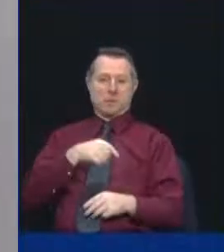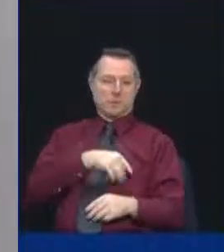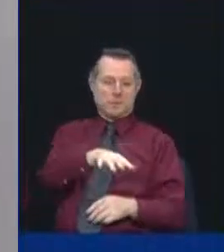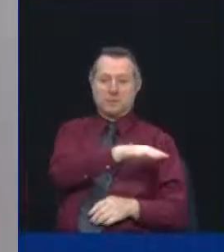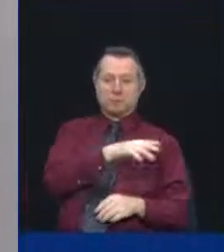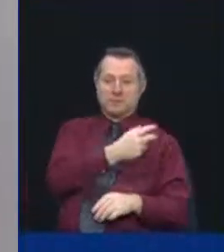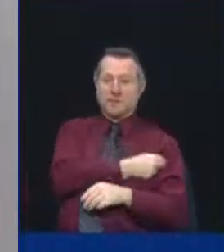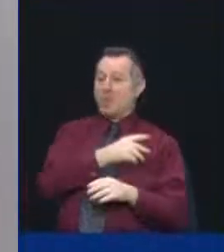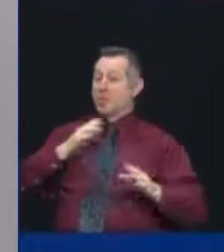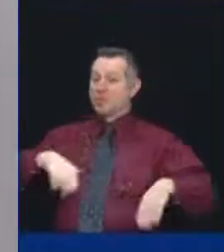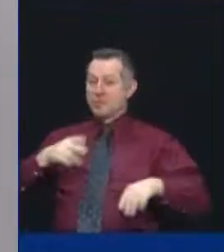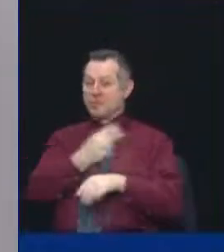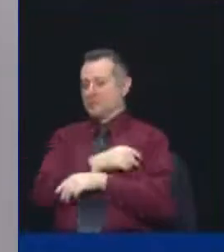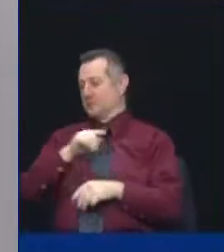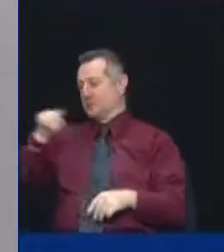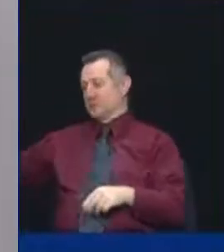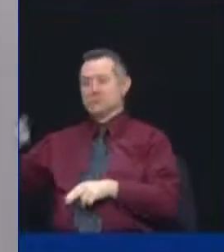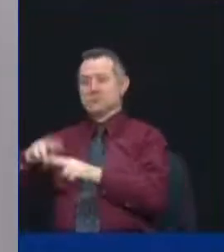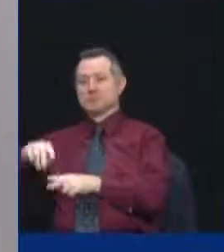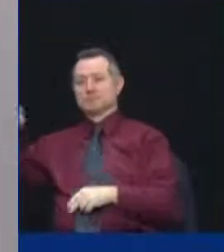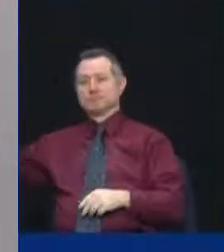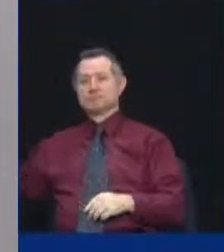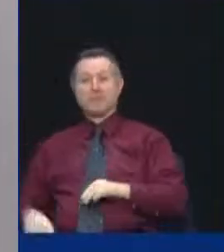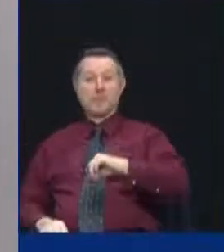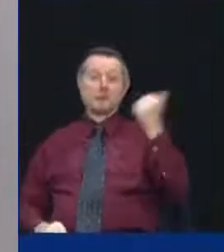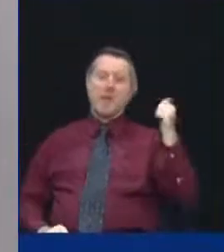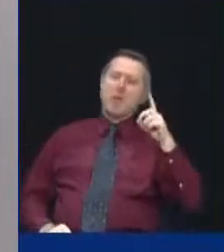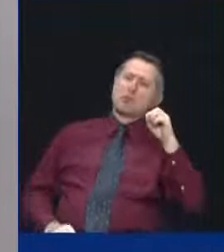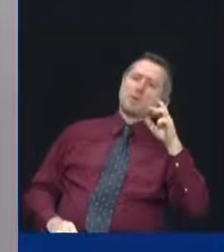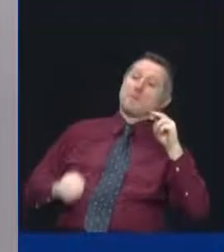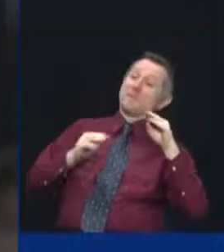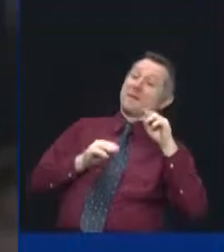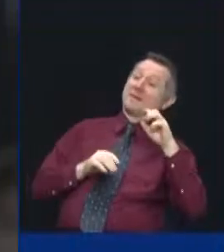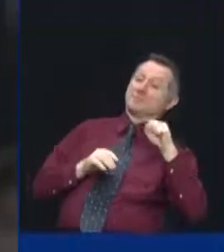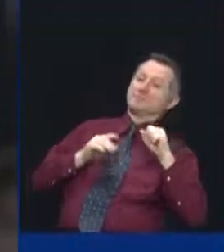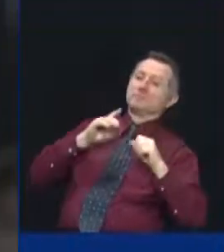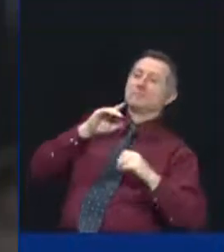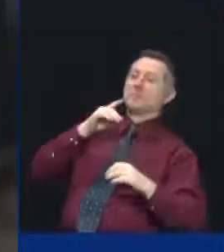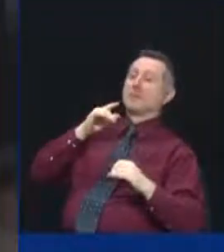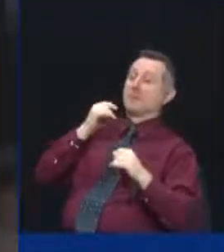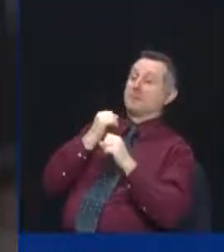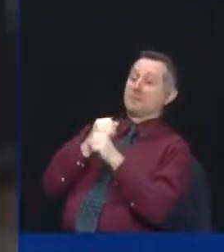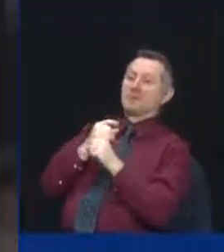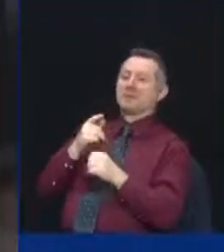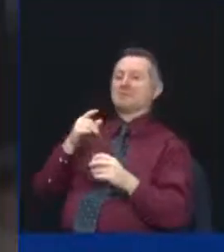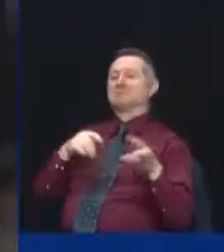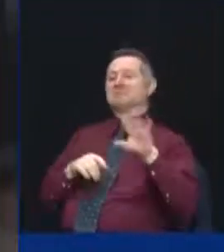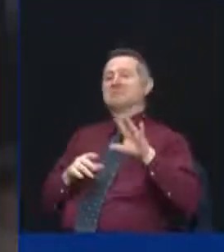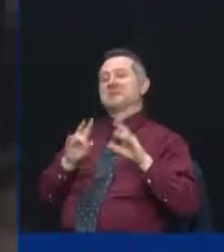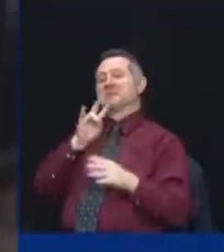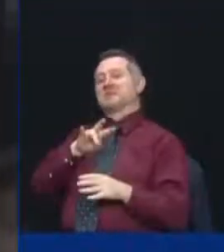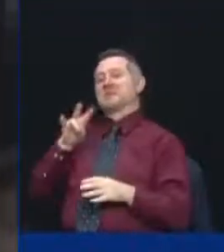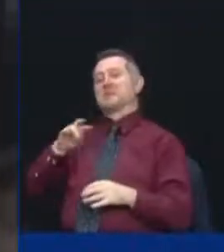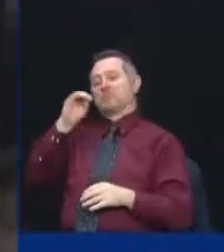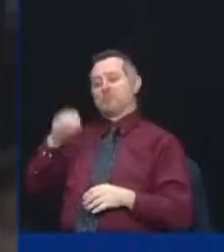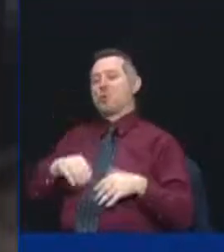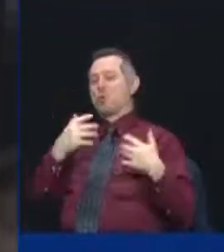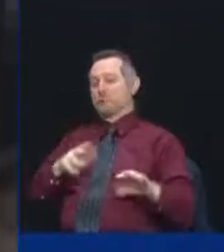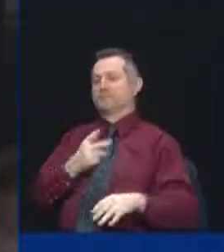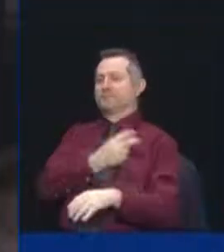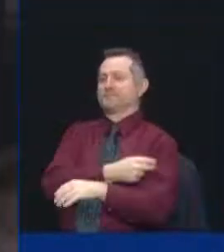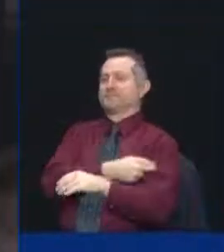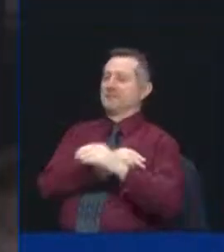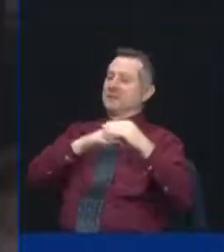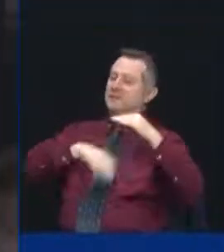So our percentage right now is about 77%, so we're under that 85. We continue to work on it. At this